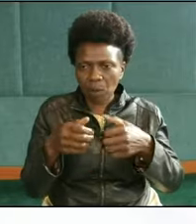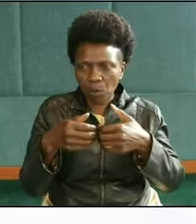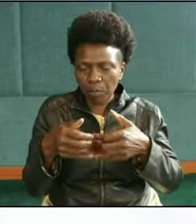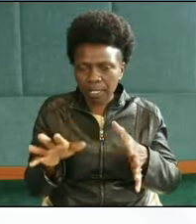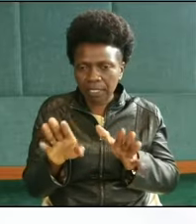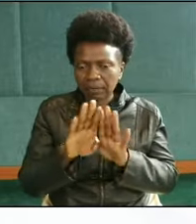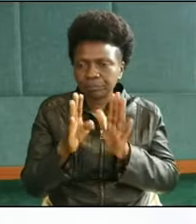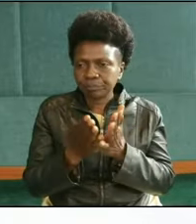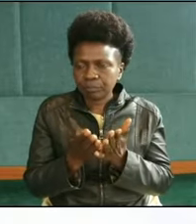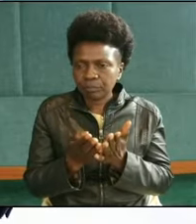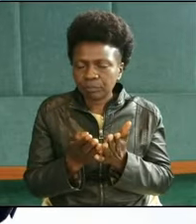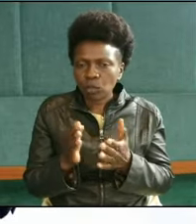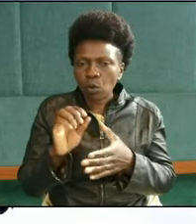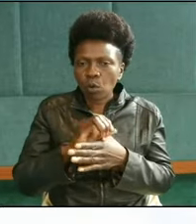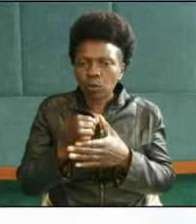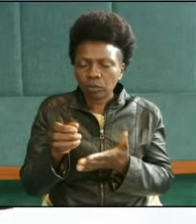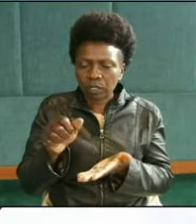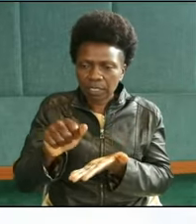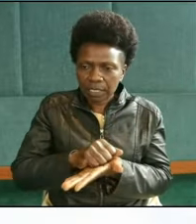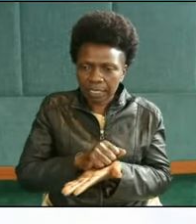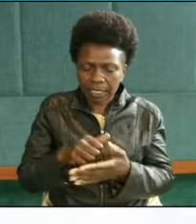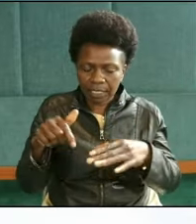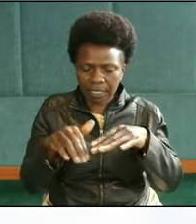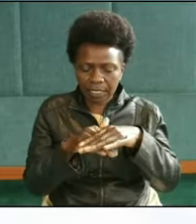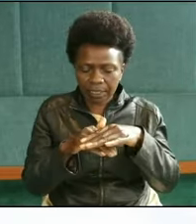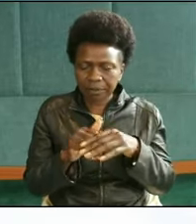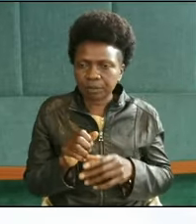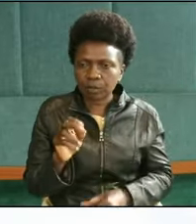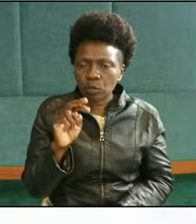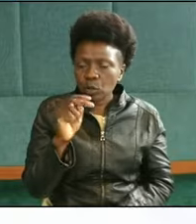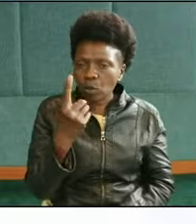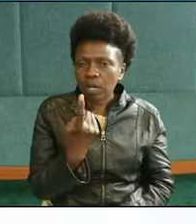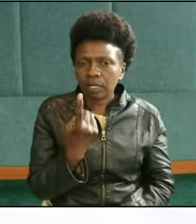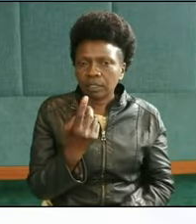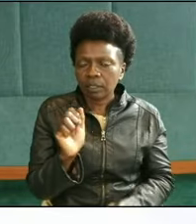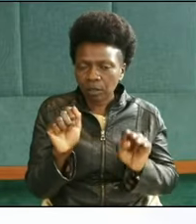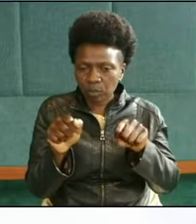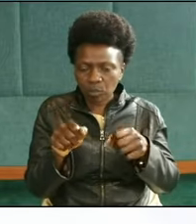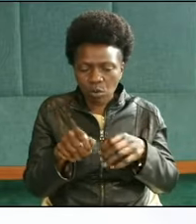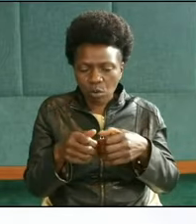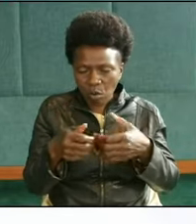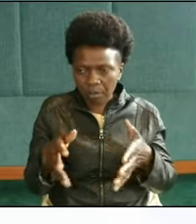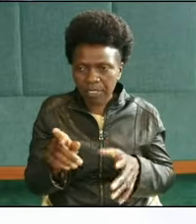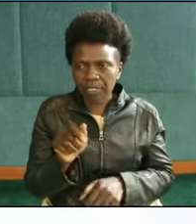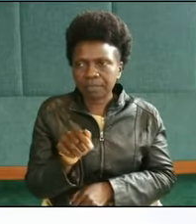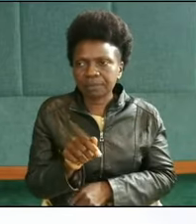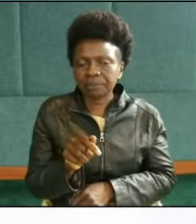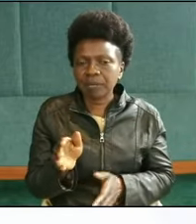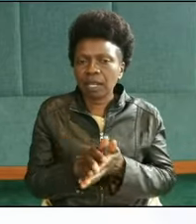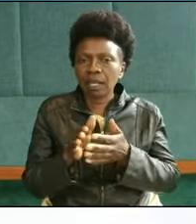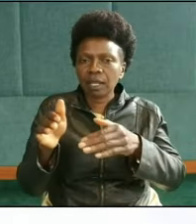the scroll or see inside it. No one could be able to open it. And